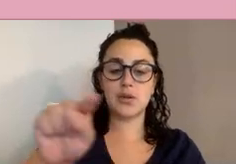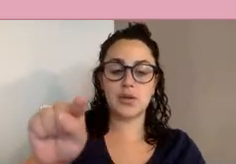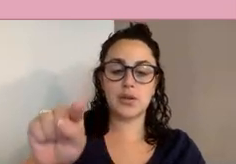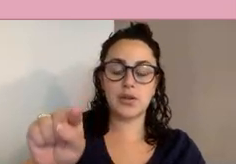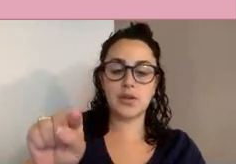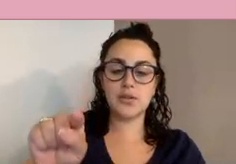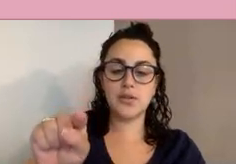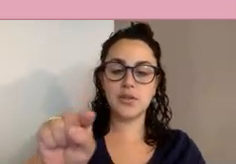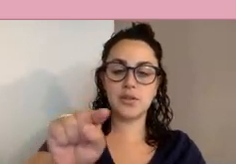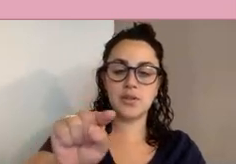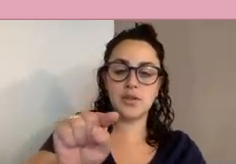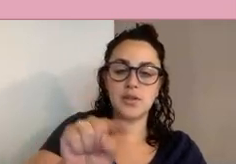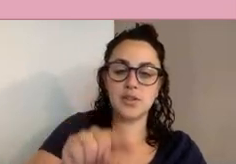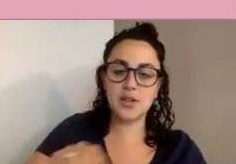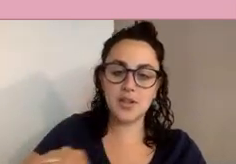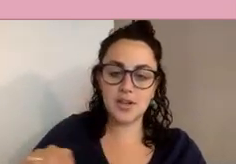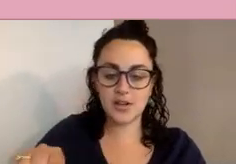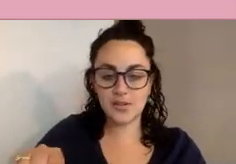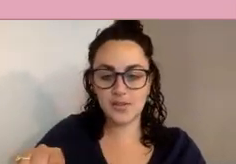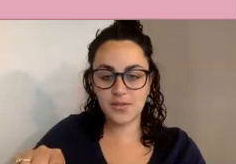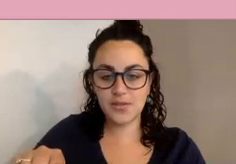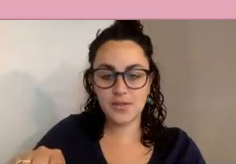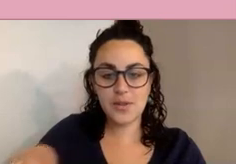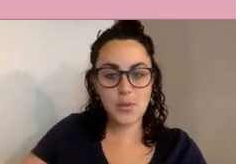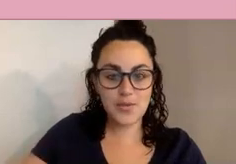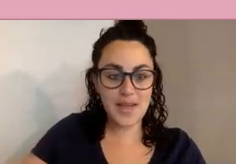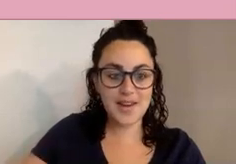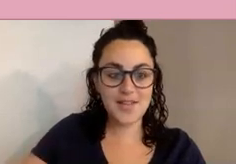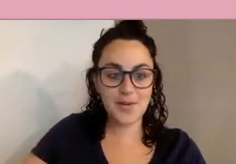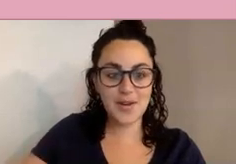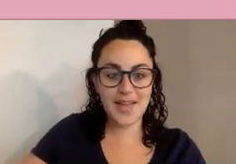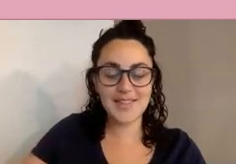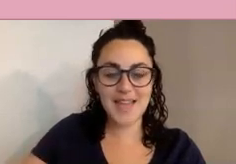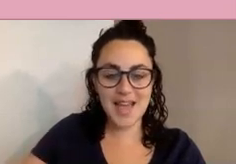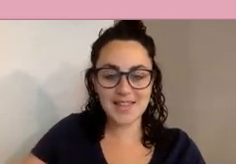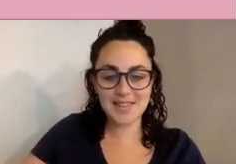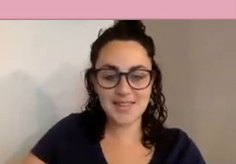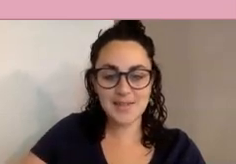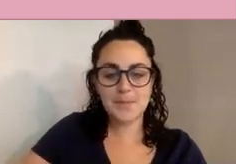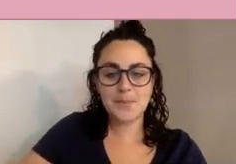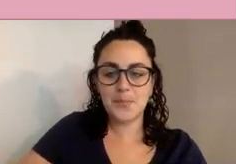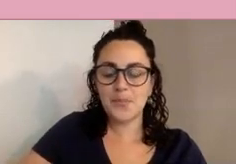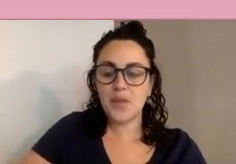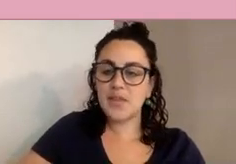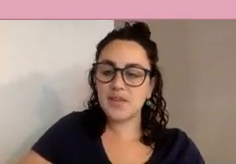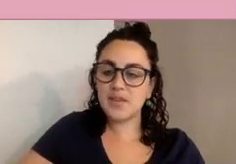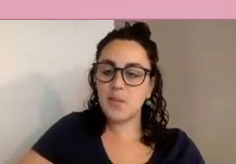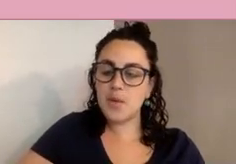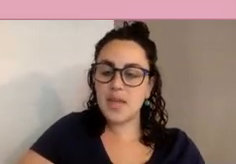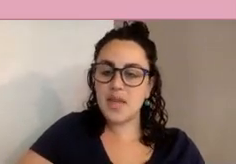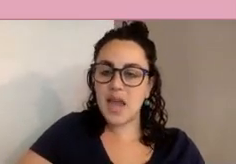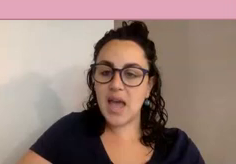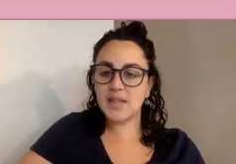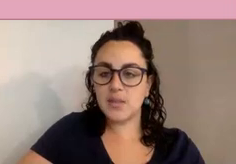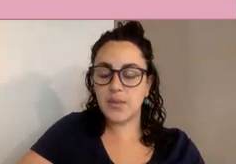do curve, curve. We've made a lowercase s. This is